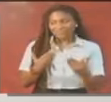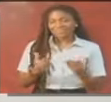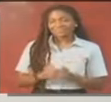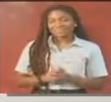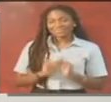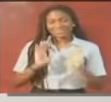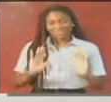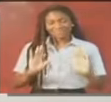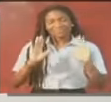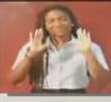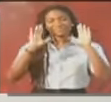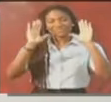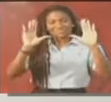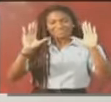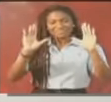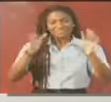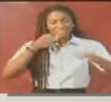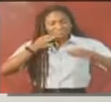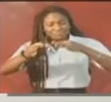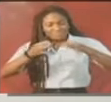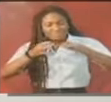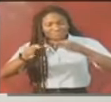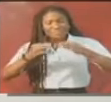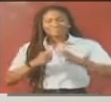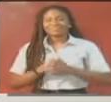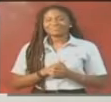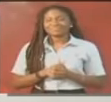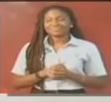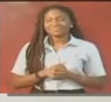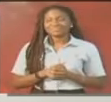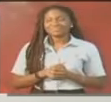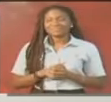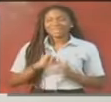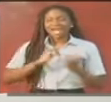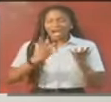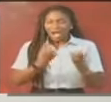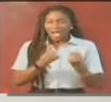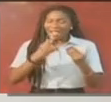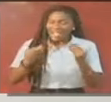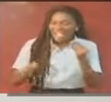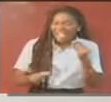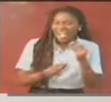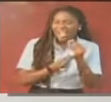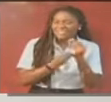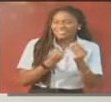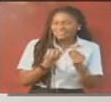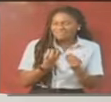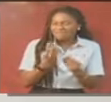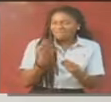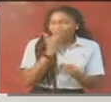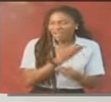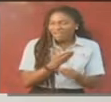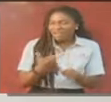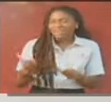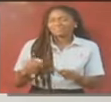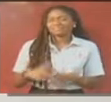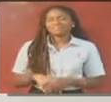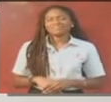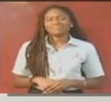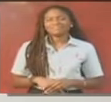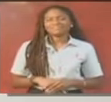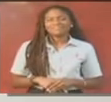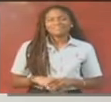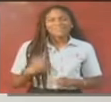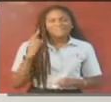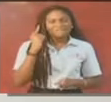and comprehensive summary. We just have a couple of points to add or to make sure we underline or underscore. The first of